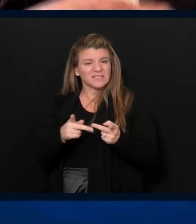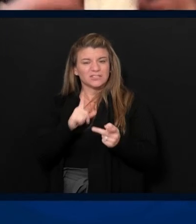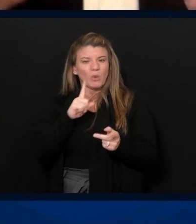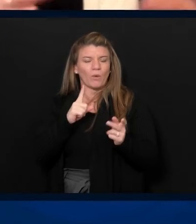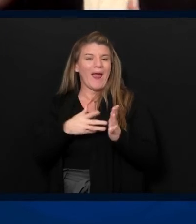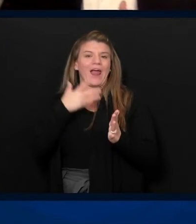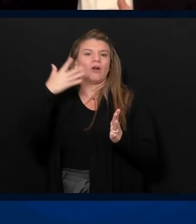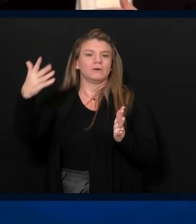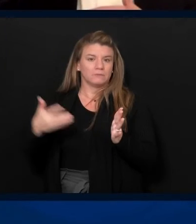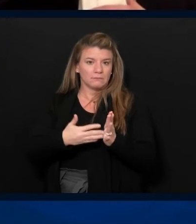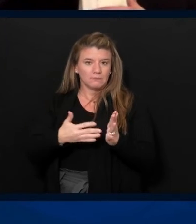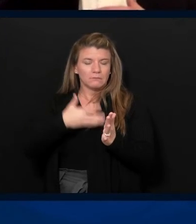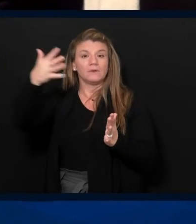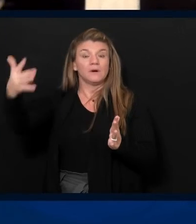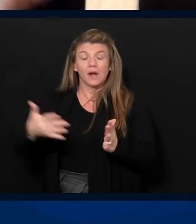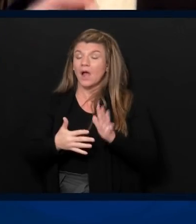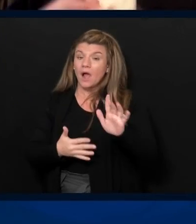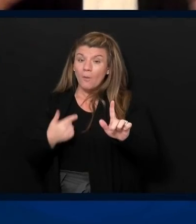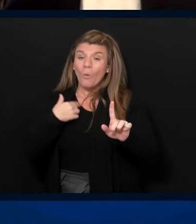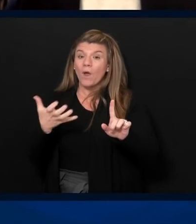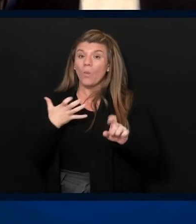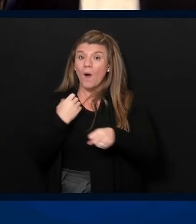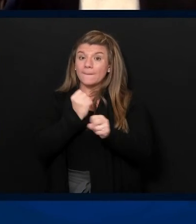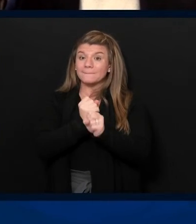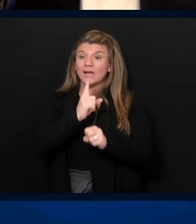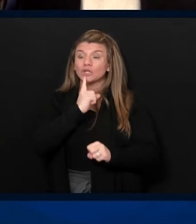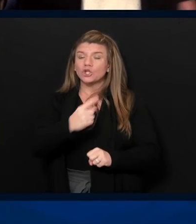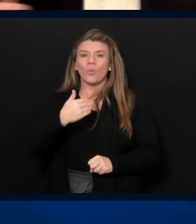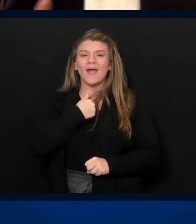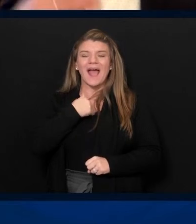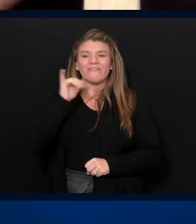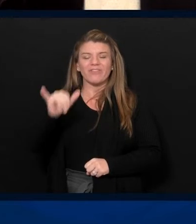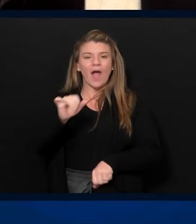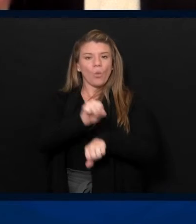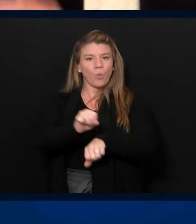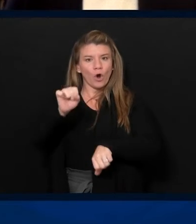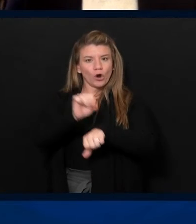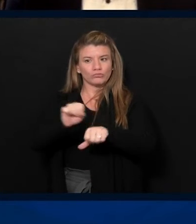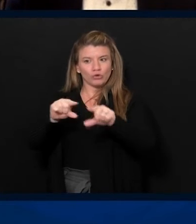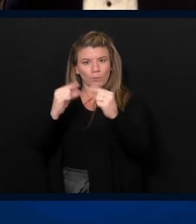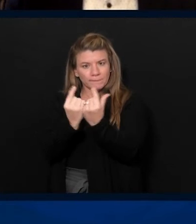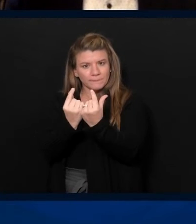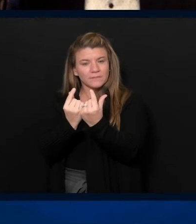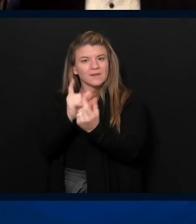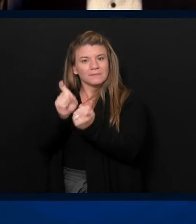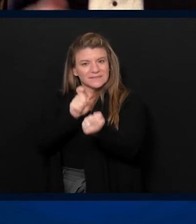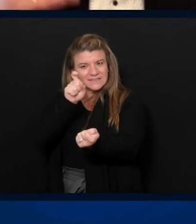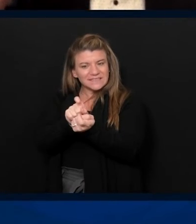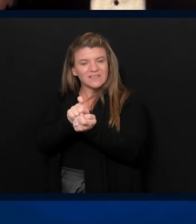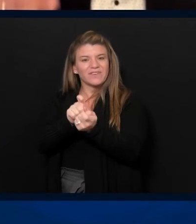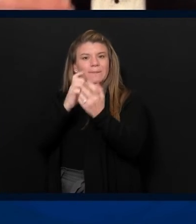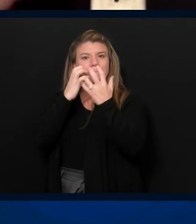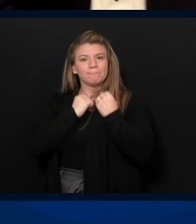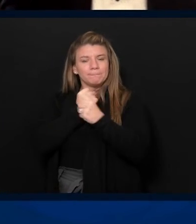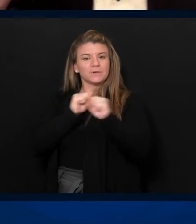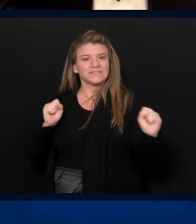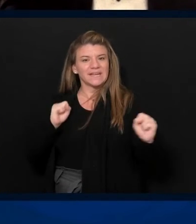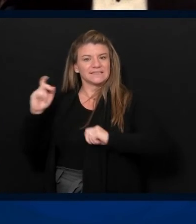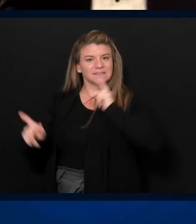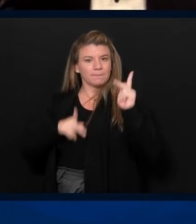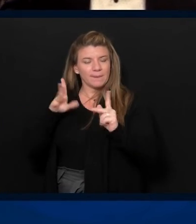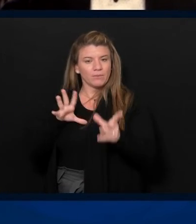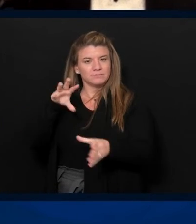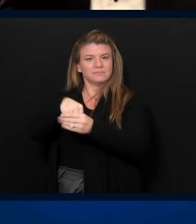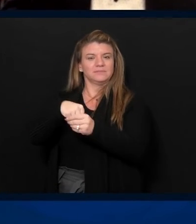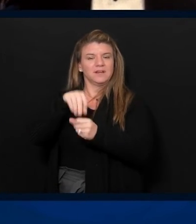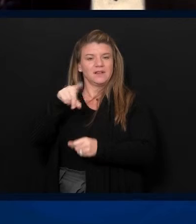rare. But what we want to do is we want to make sure that we have that workforce, and particularly that we start to protect the people in that workforce